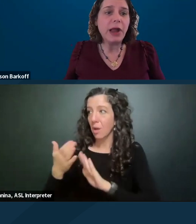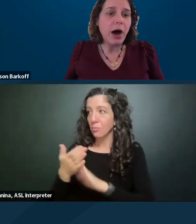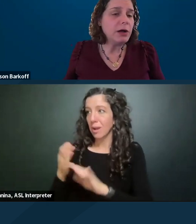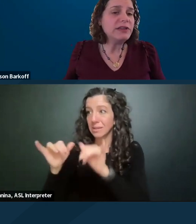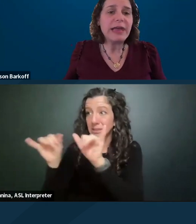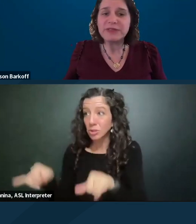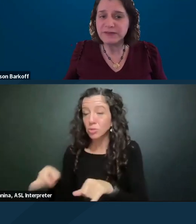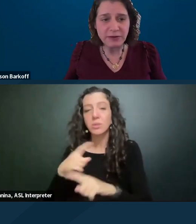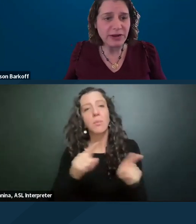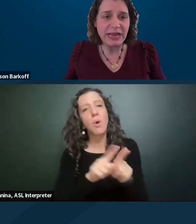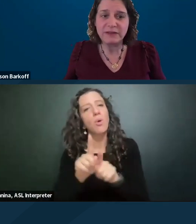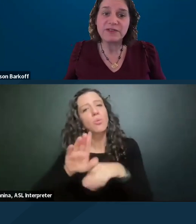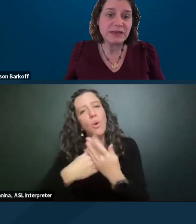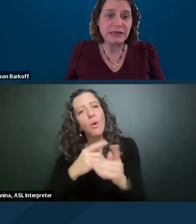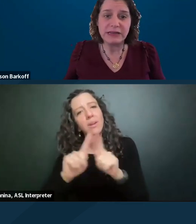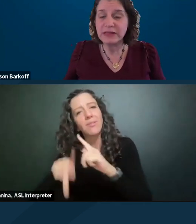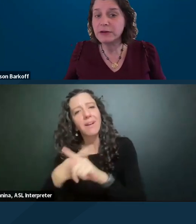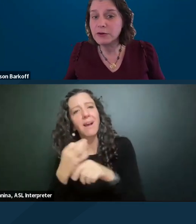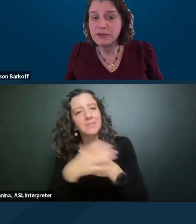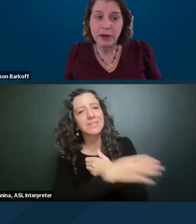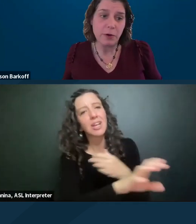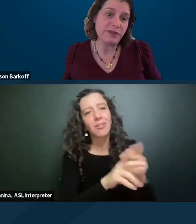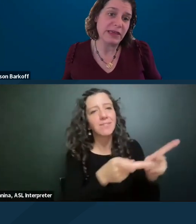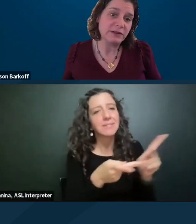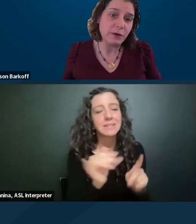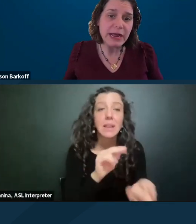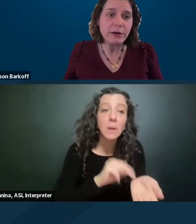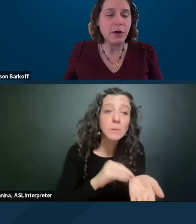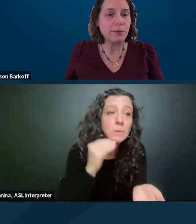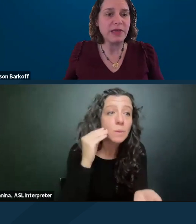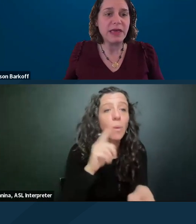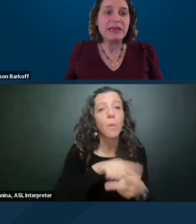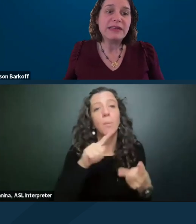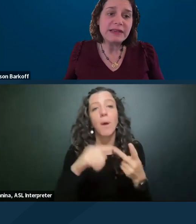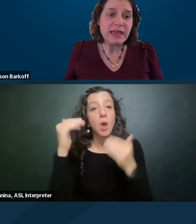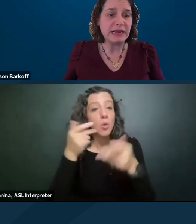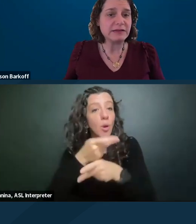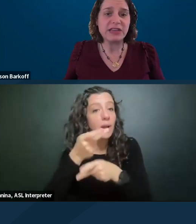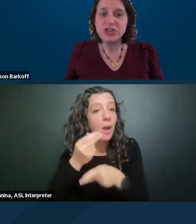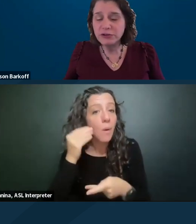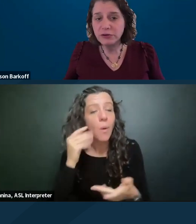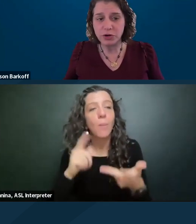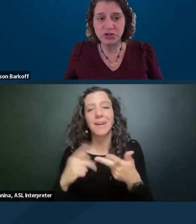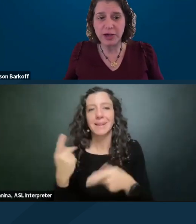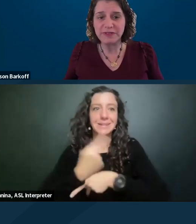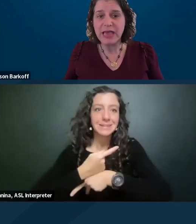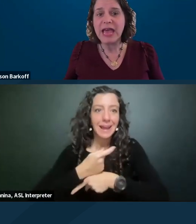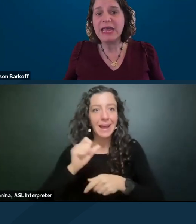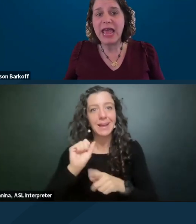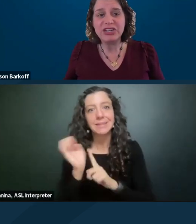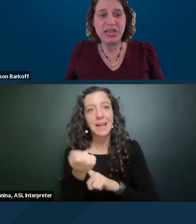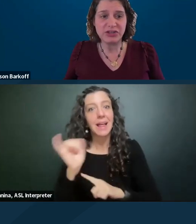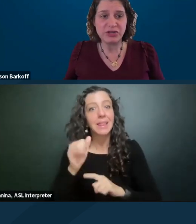institutions, but all types of segregated facilities like nursing homes and adult care homes, day settings like sheltered